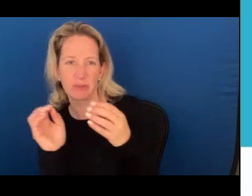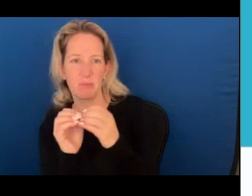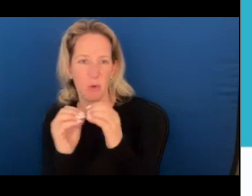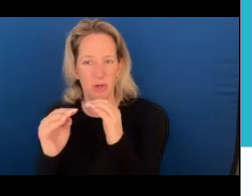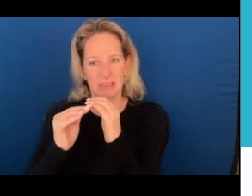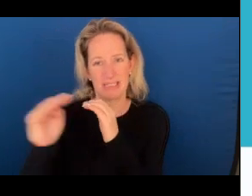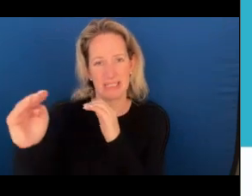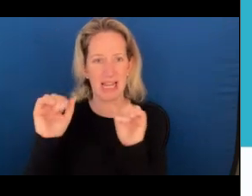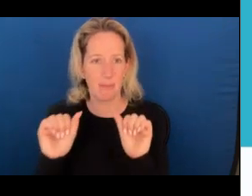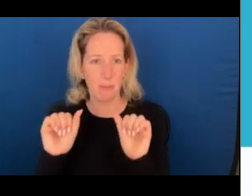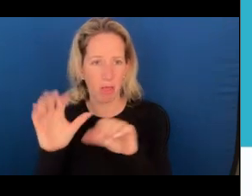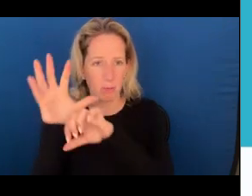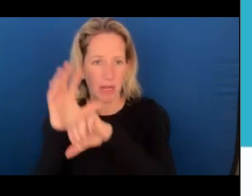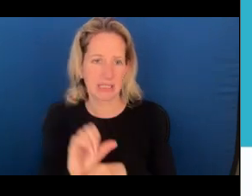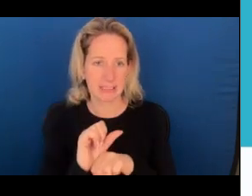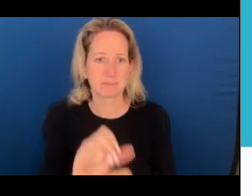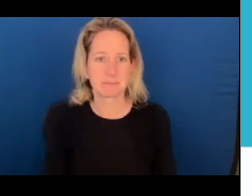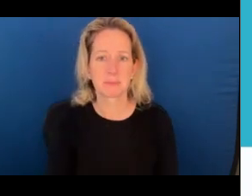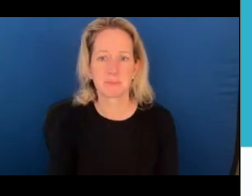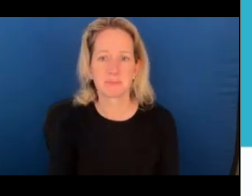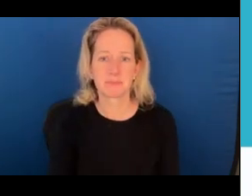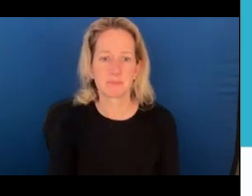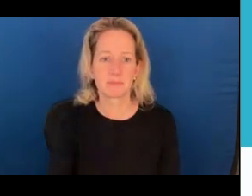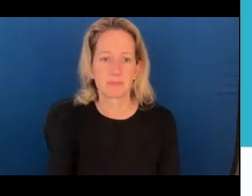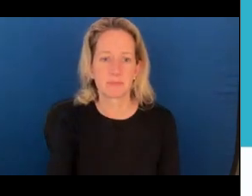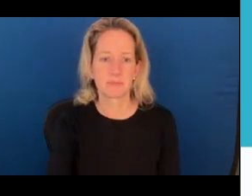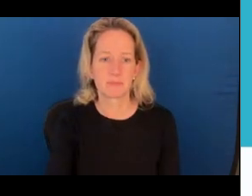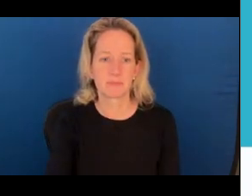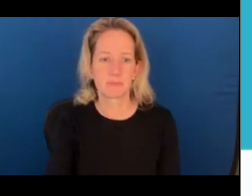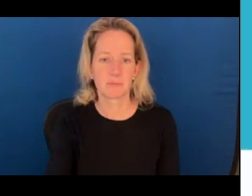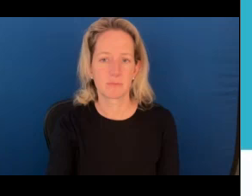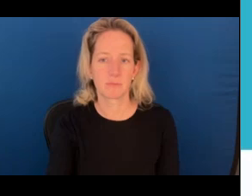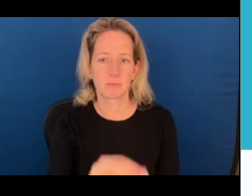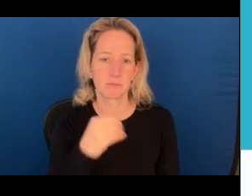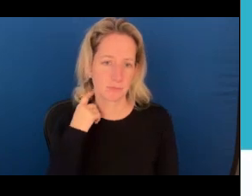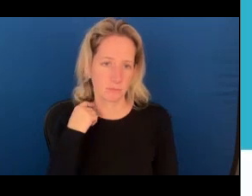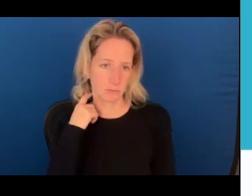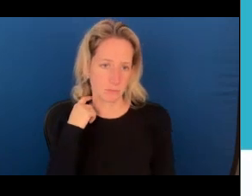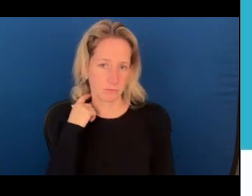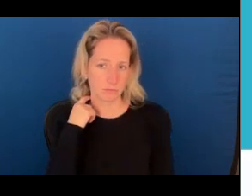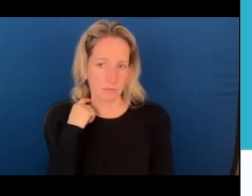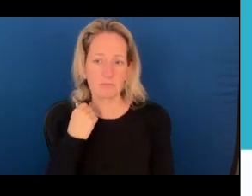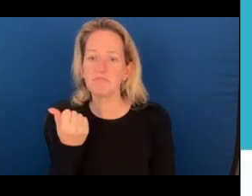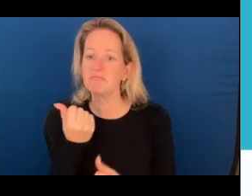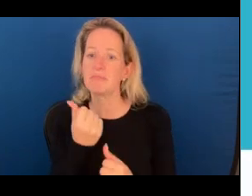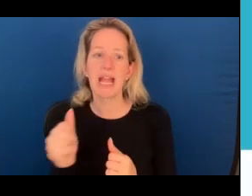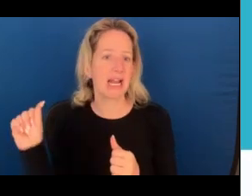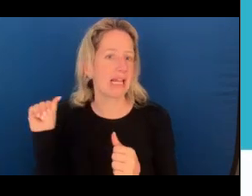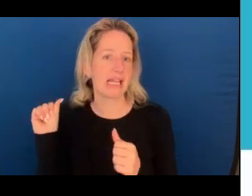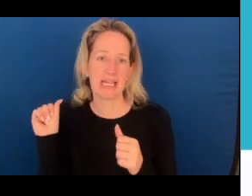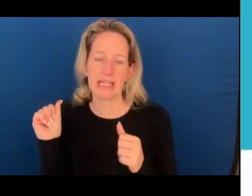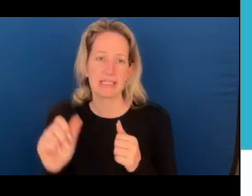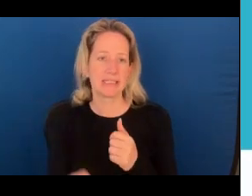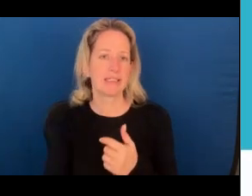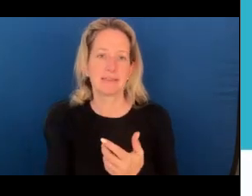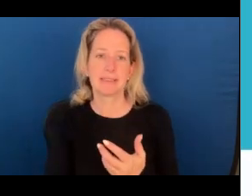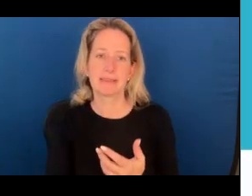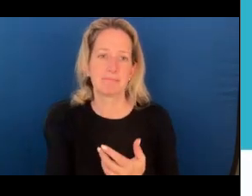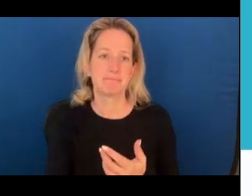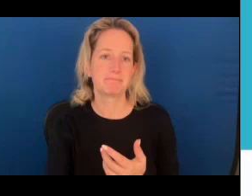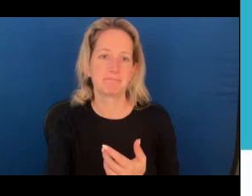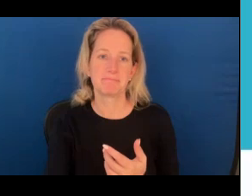And yeah, so we can skip to the next slide. One of our major focus is engaging